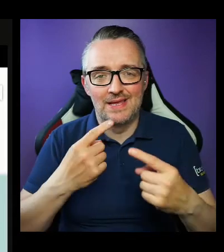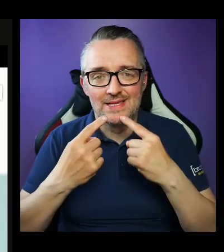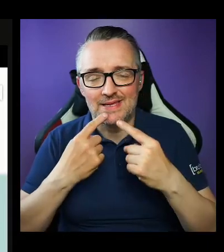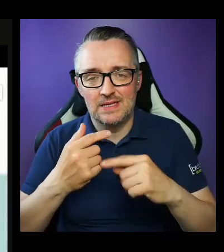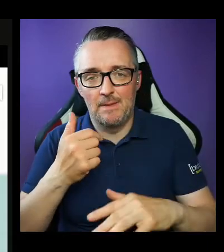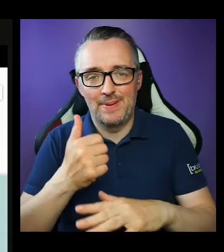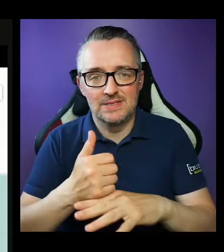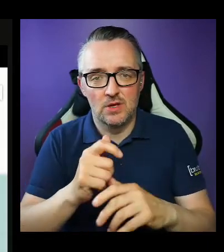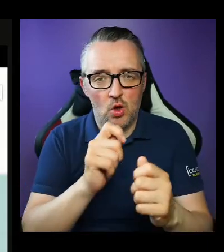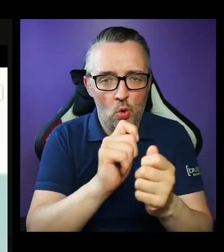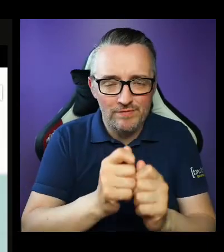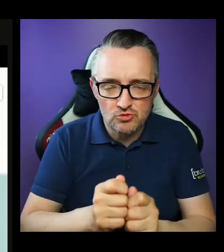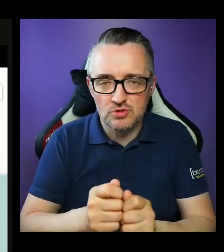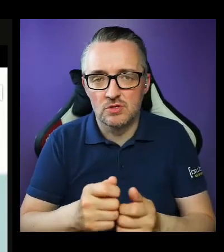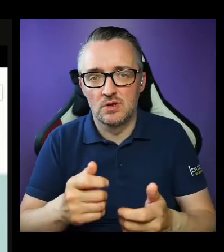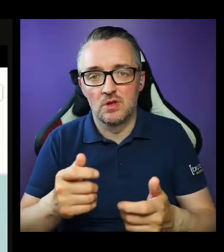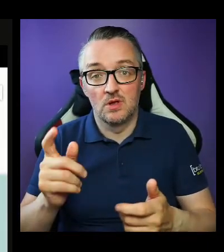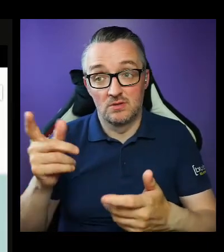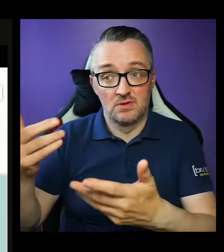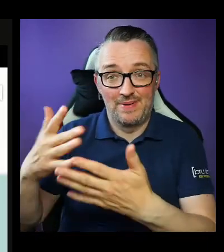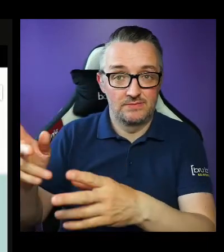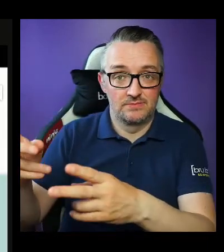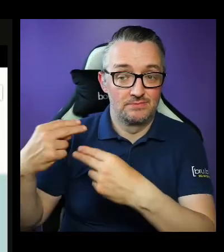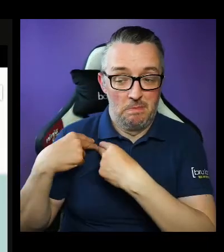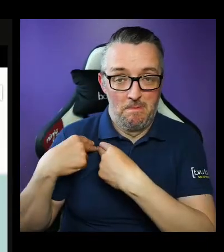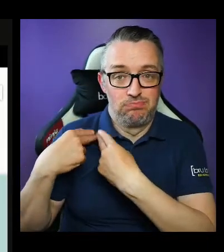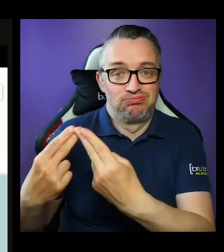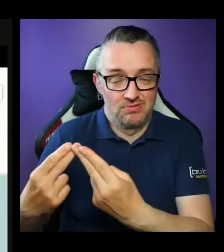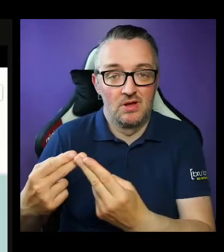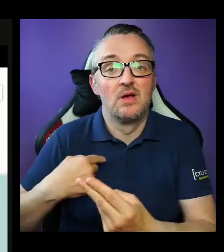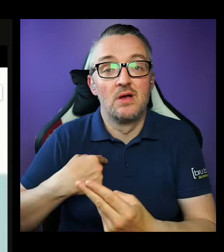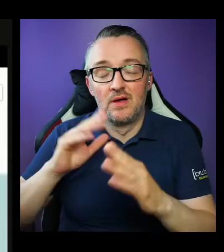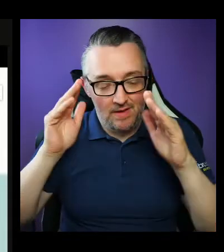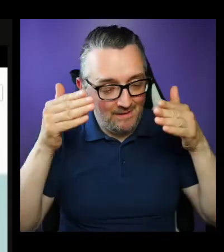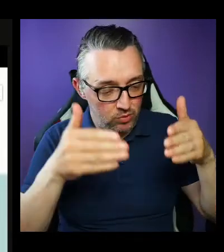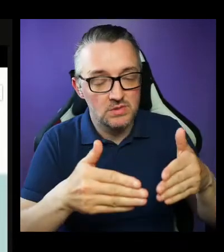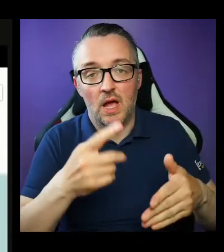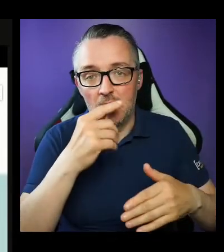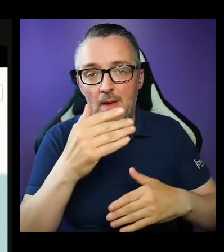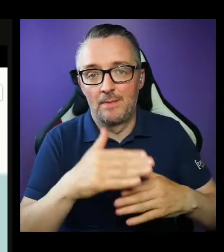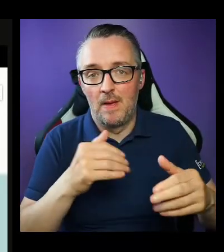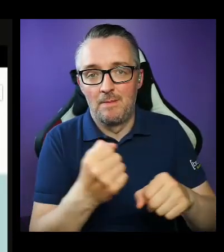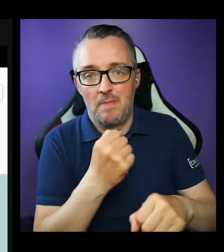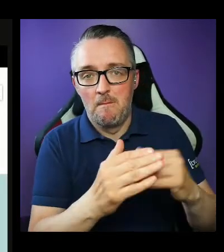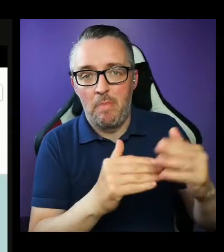database configuration that is taken care of, and I can just focus on building products.